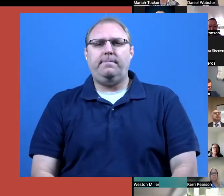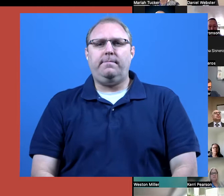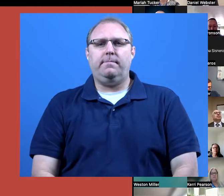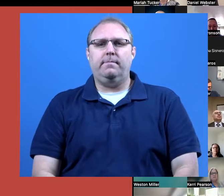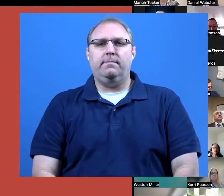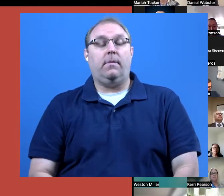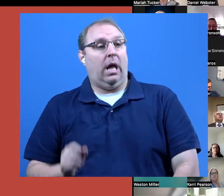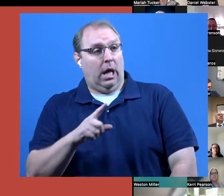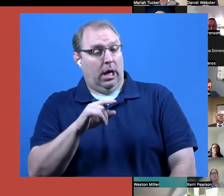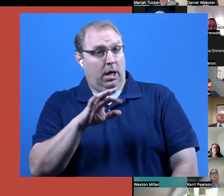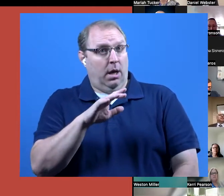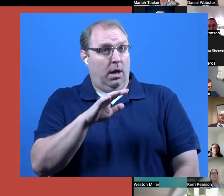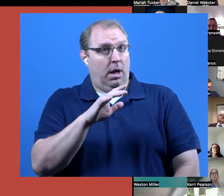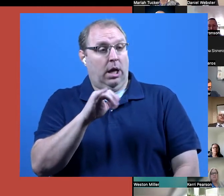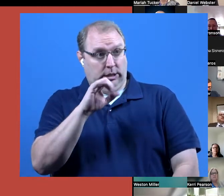DHRM?